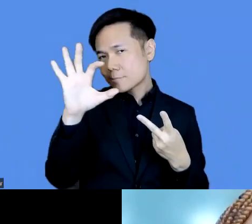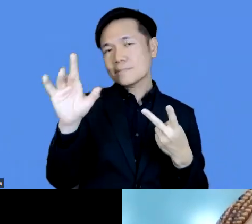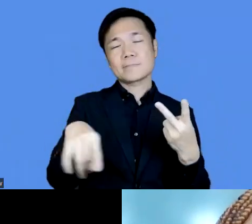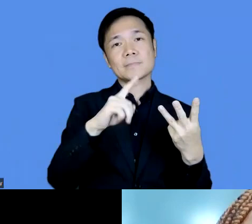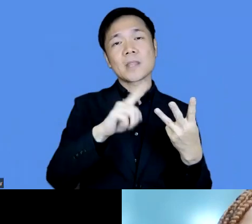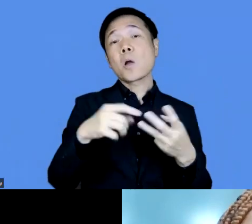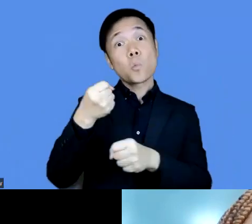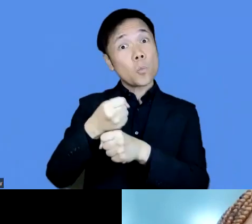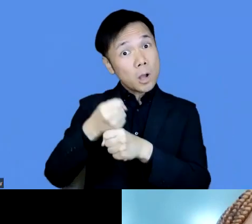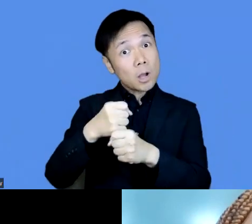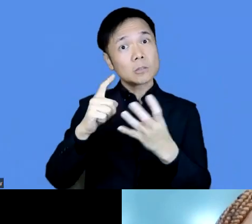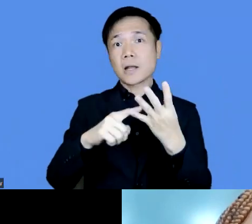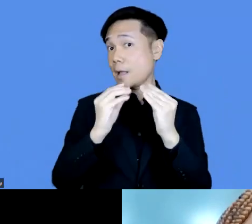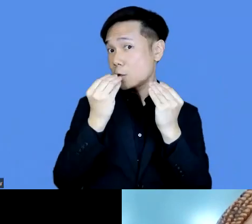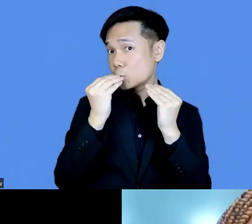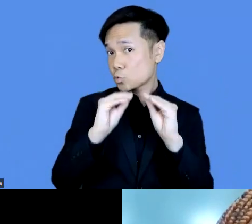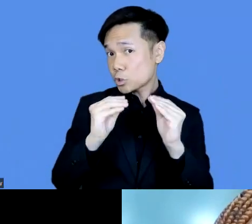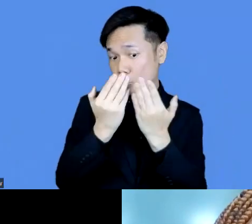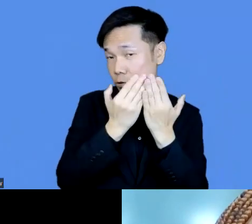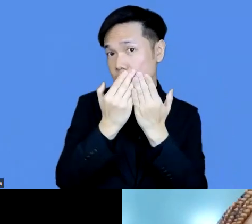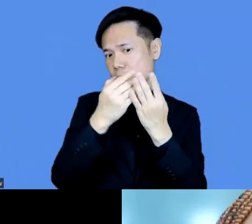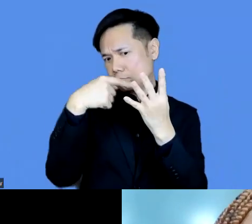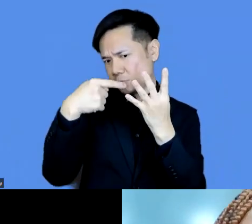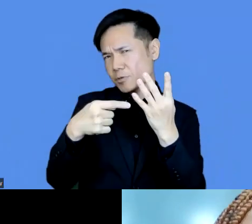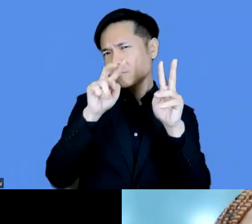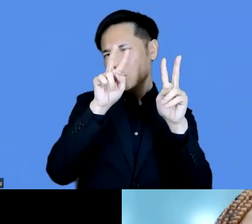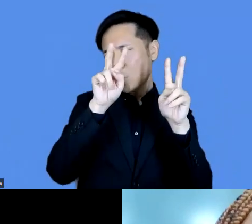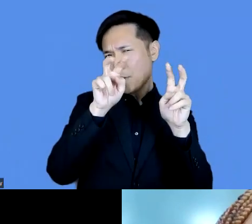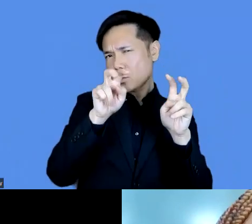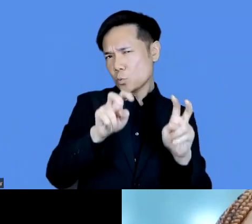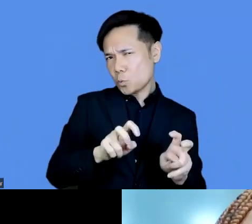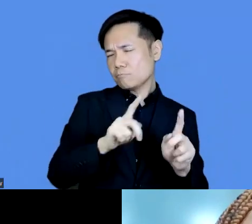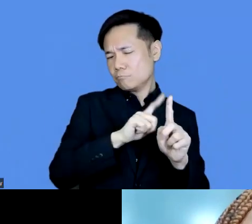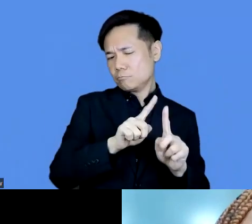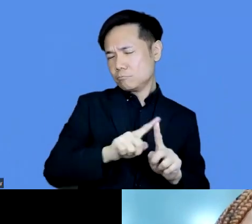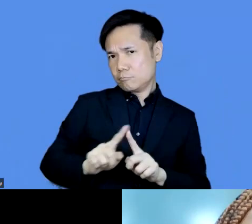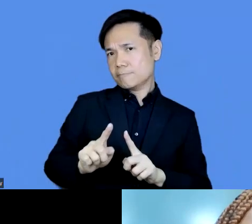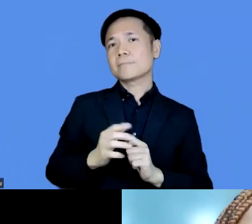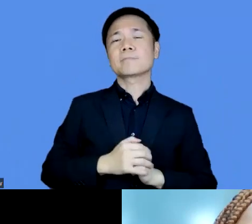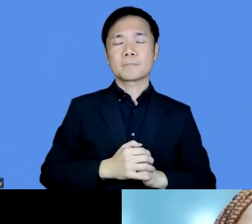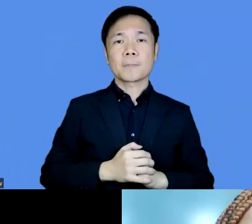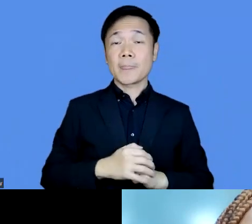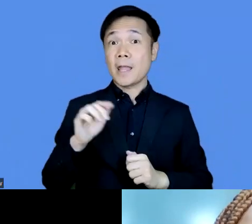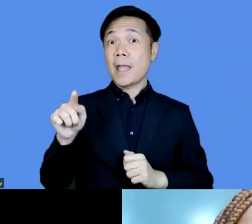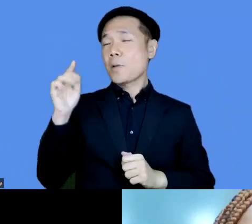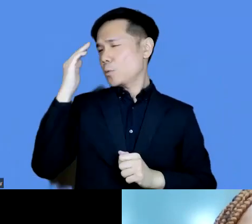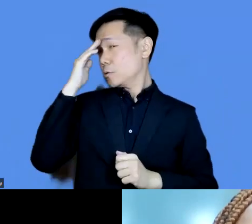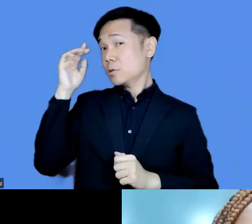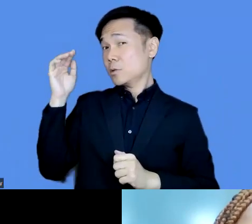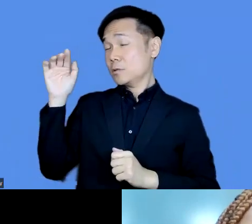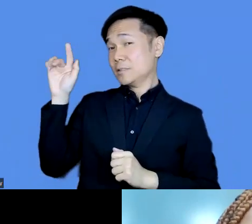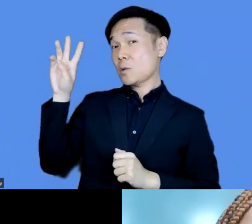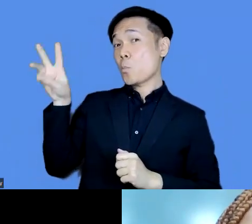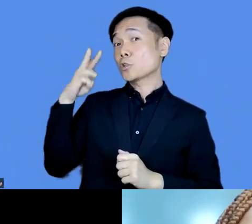in education, among others. We're also learning that beyond the use of the Washington Group short